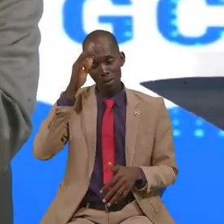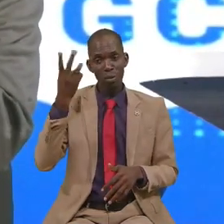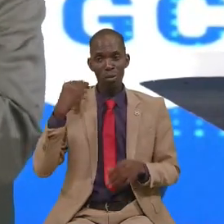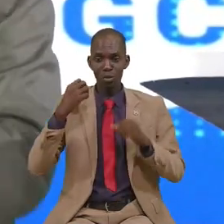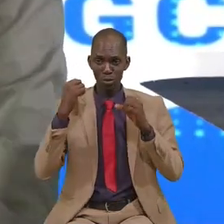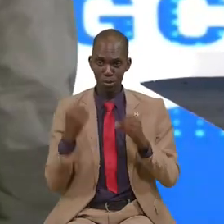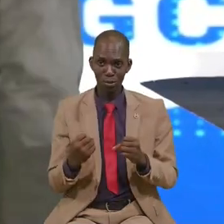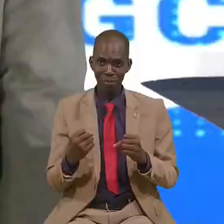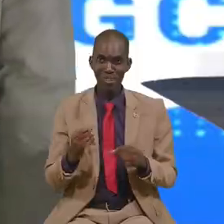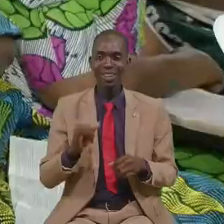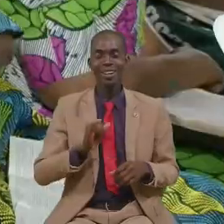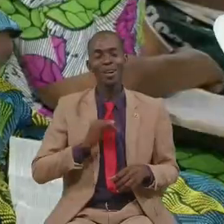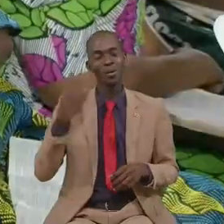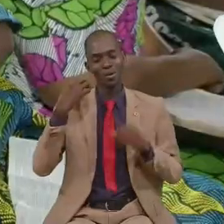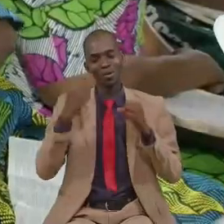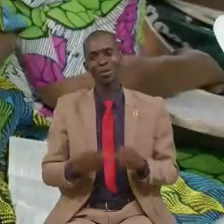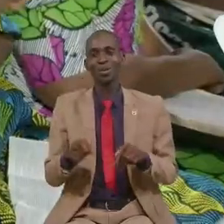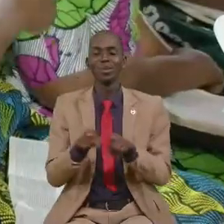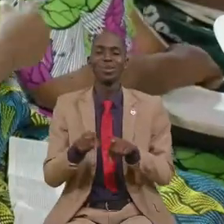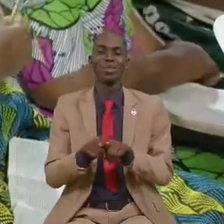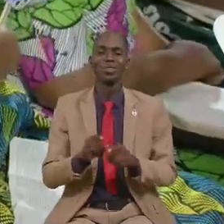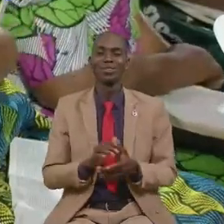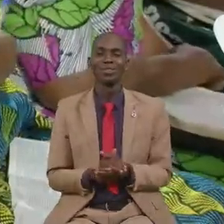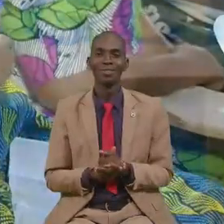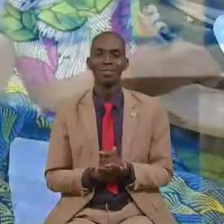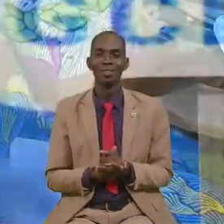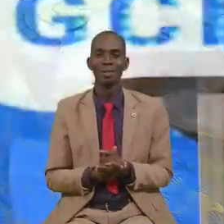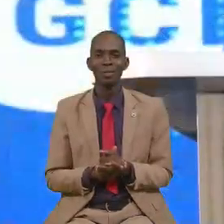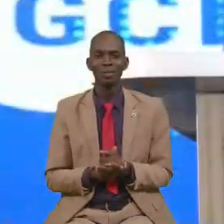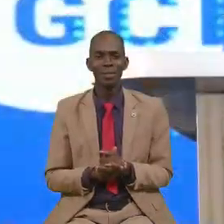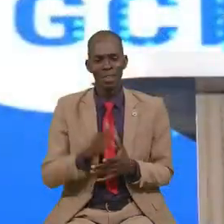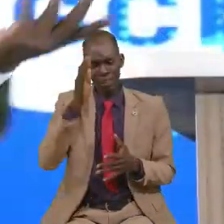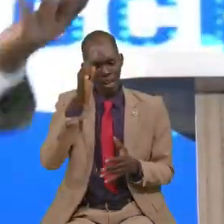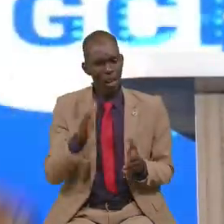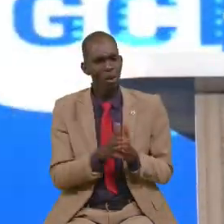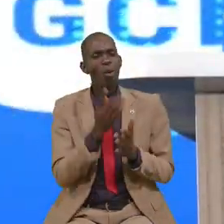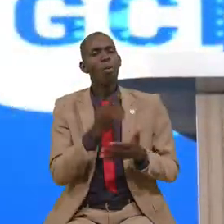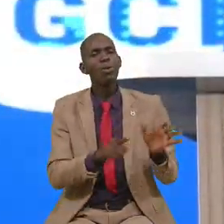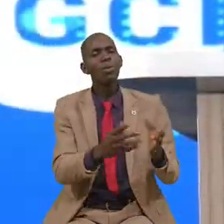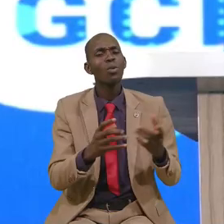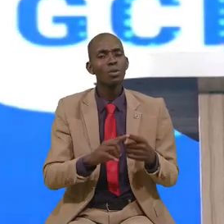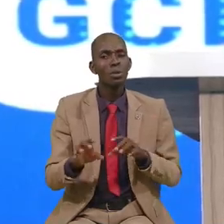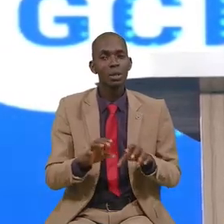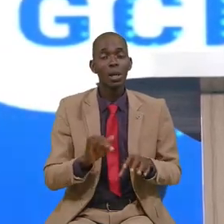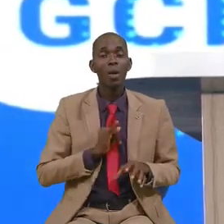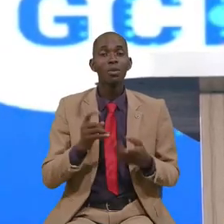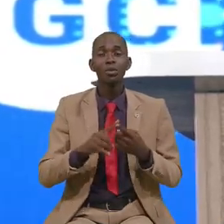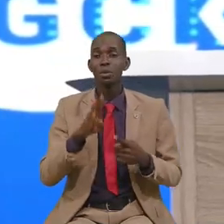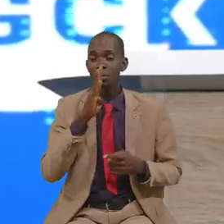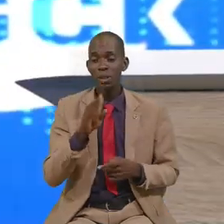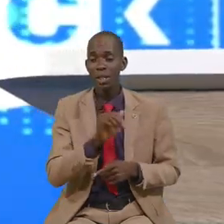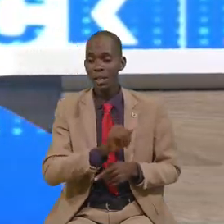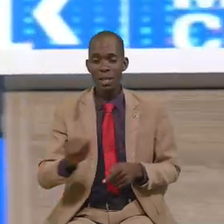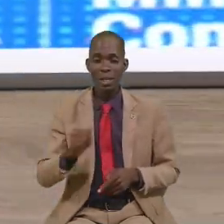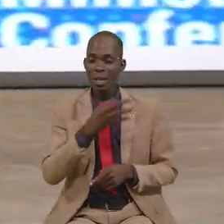I was strong. He said, "What do you want to do?" I said, "I'll be a farmer." And